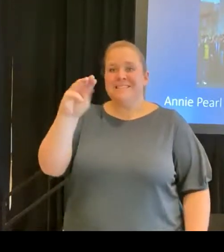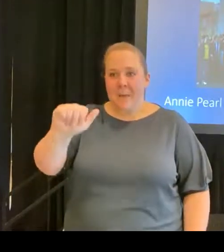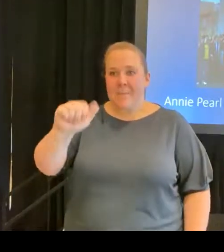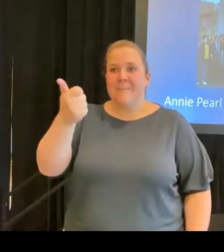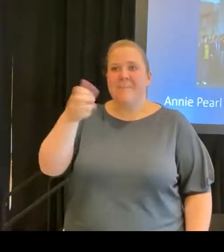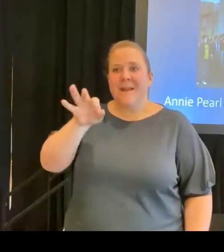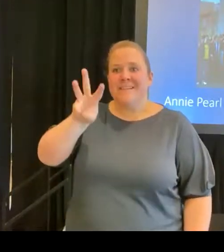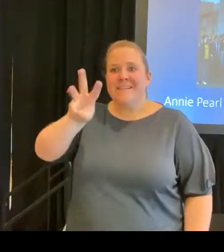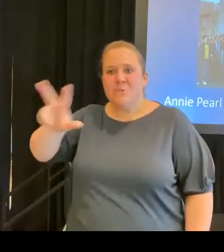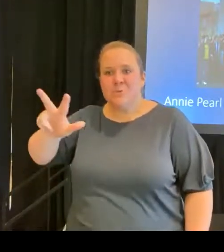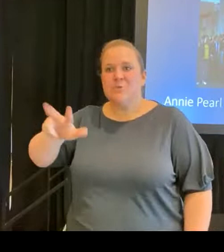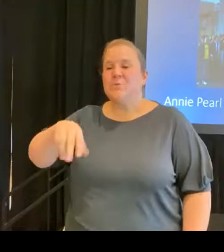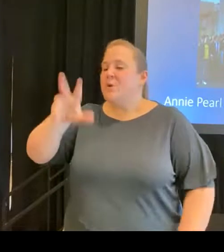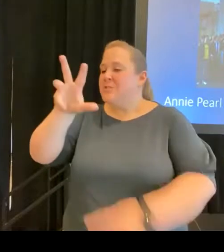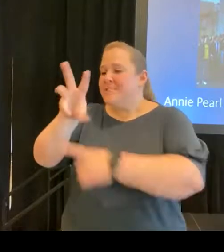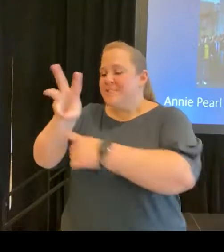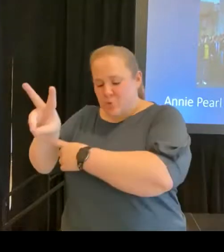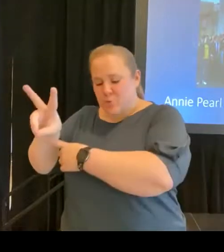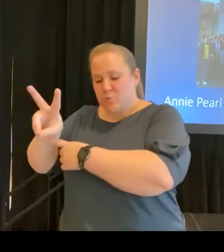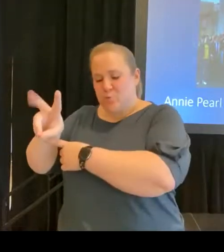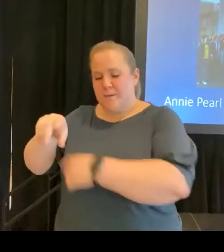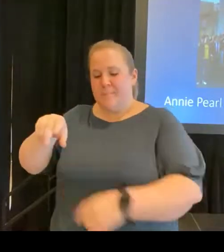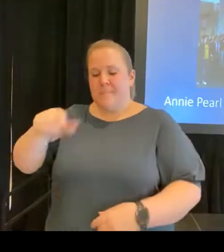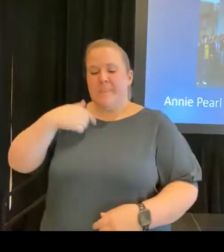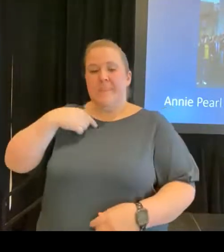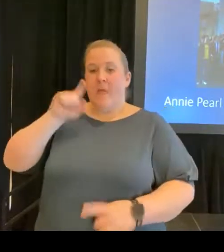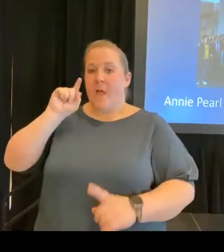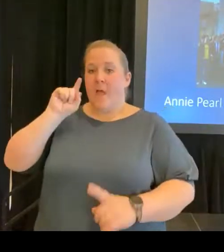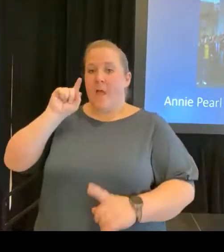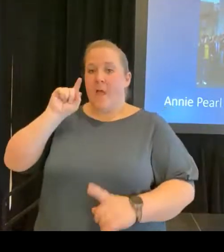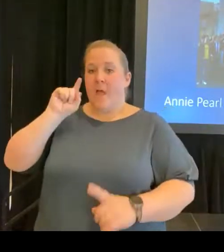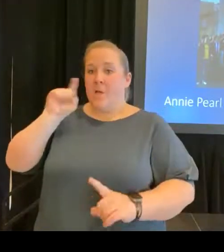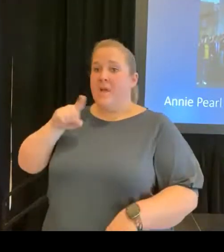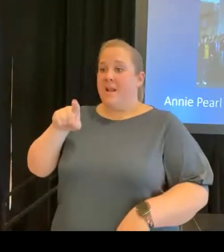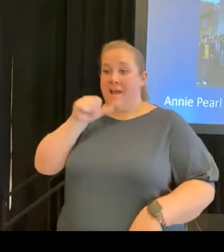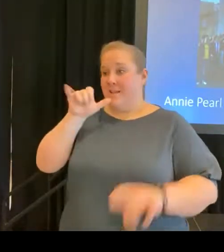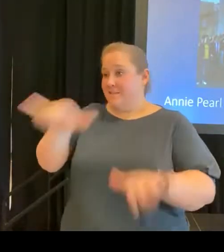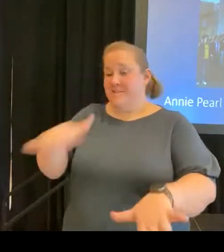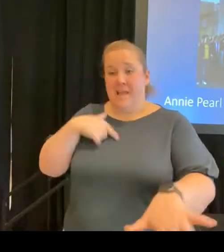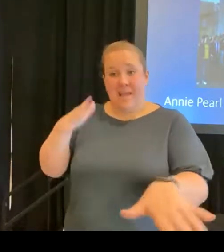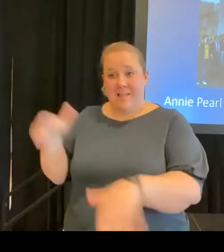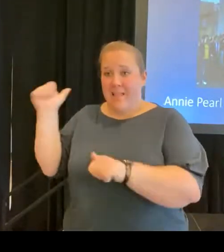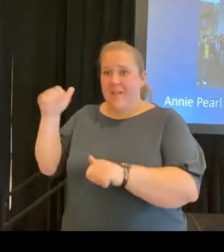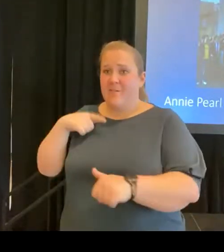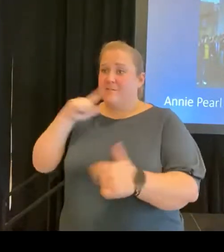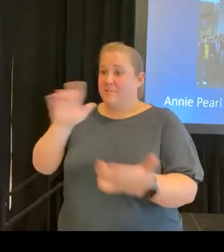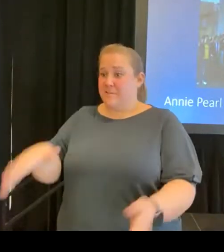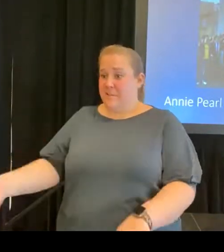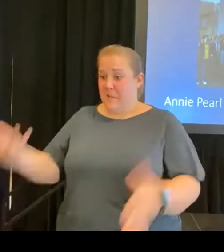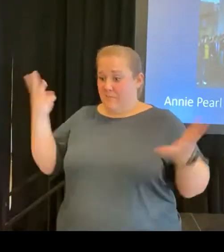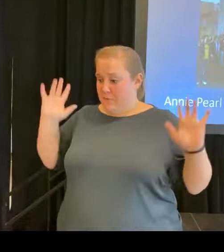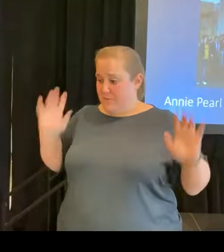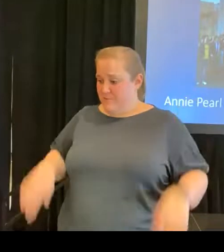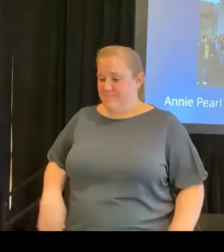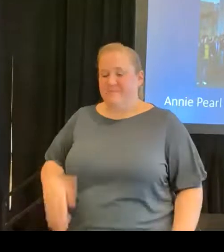I went to Selma in 1962, and I didn't say I left. It was dead.